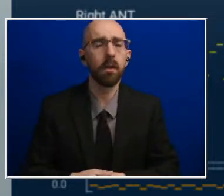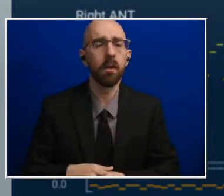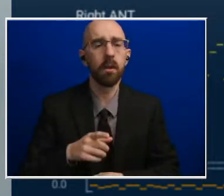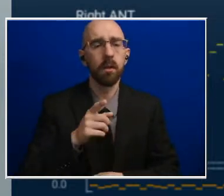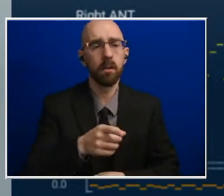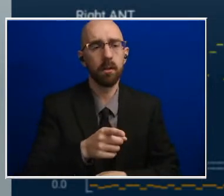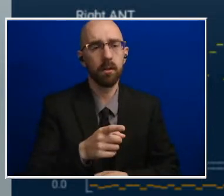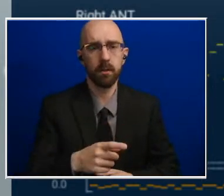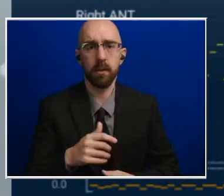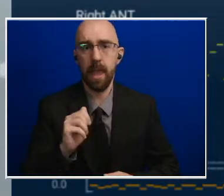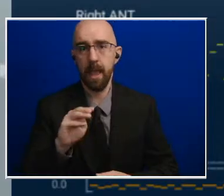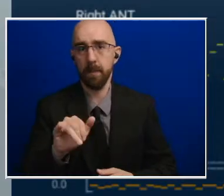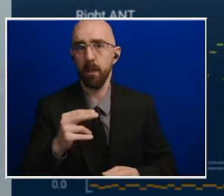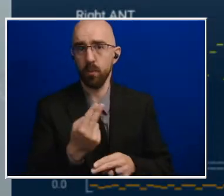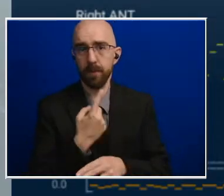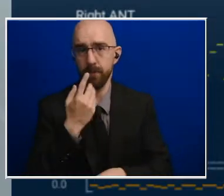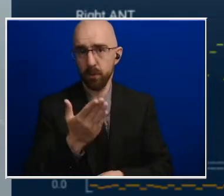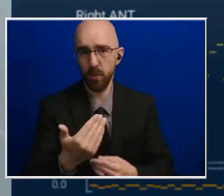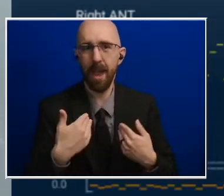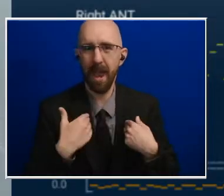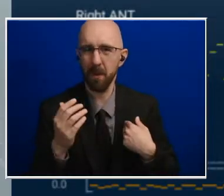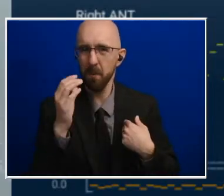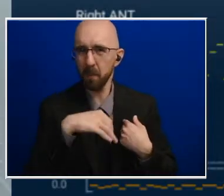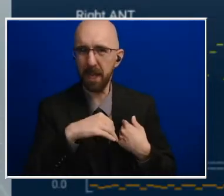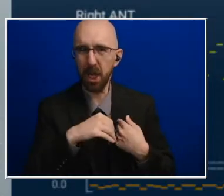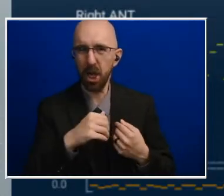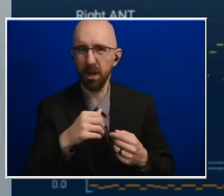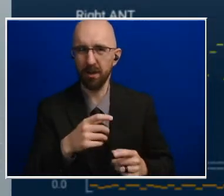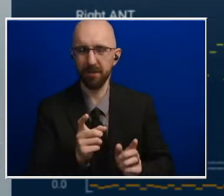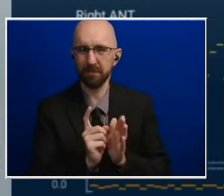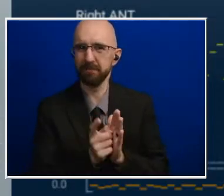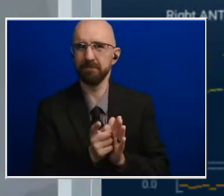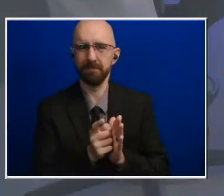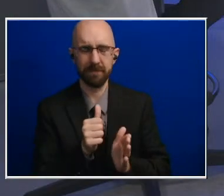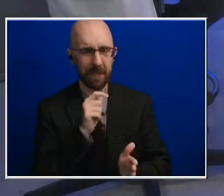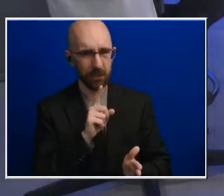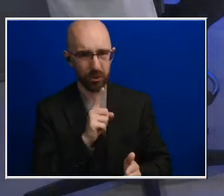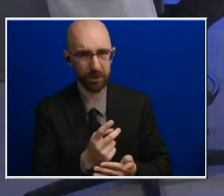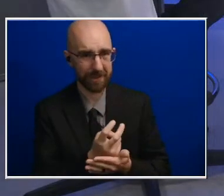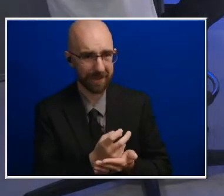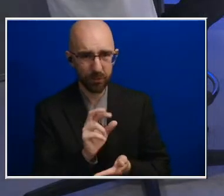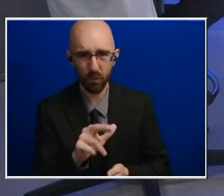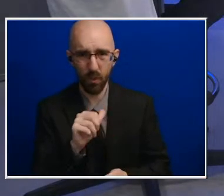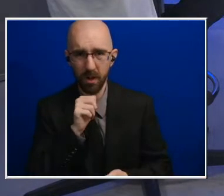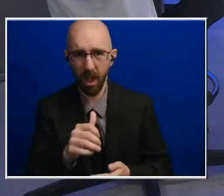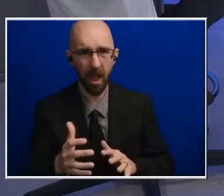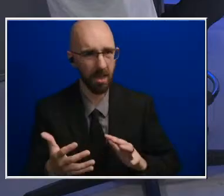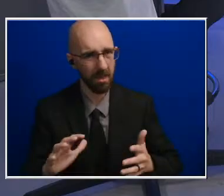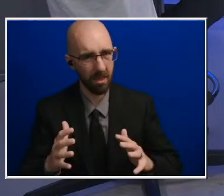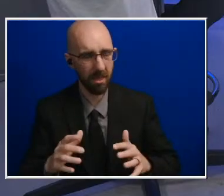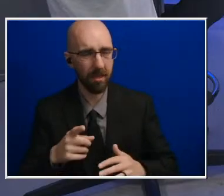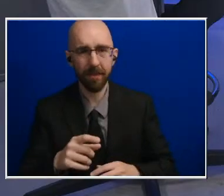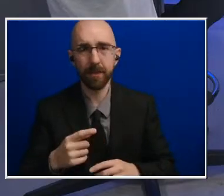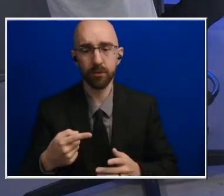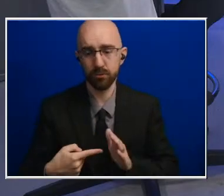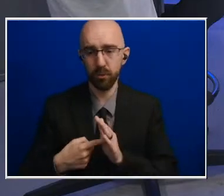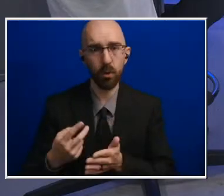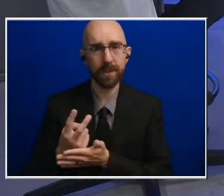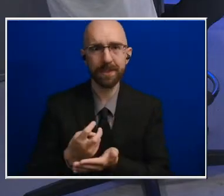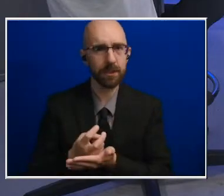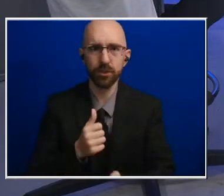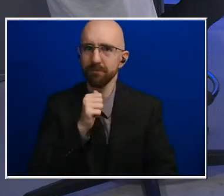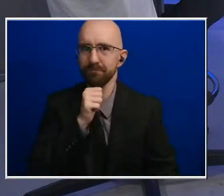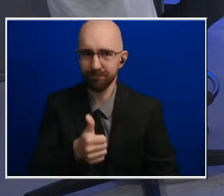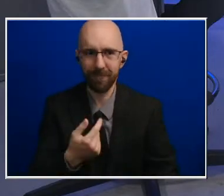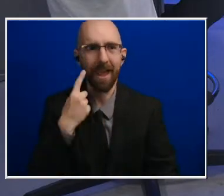you because you had kind of a weird episode and we weren't sure, was it a seizure, was it not? And it didn't show as a seizure here, and I think that helped us